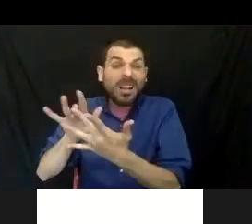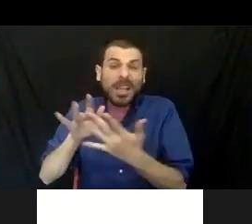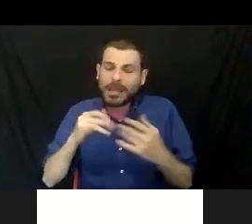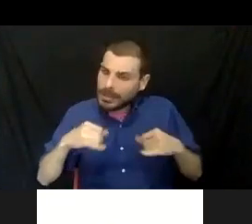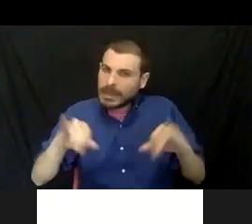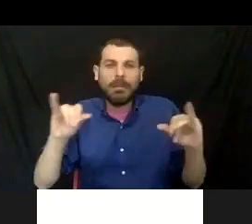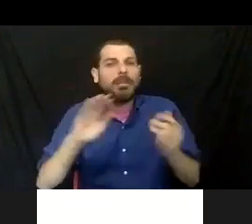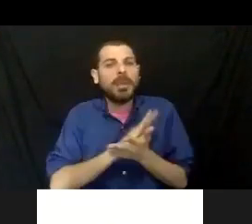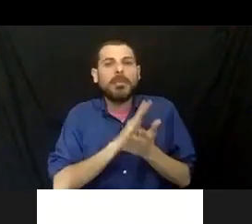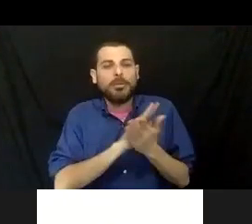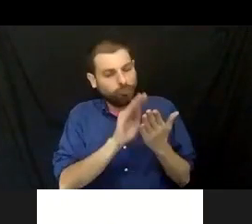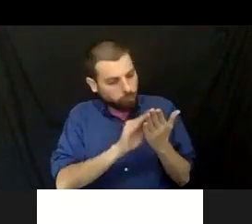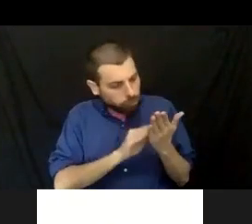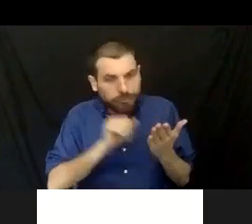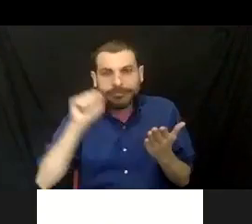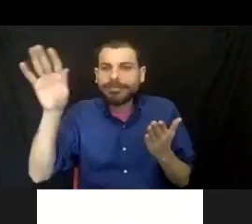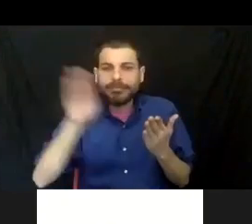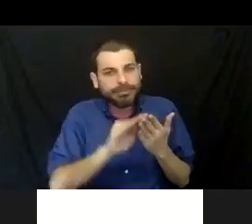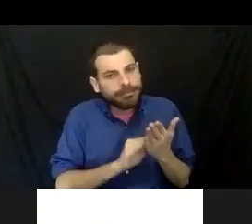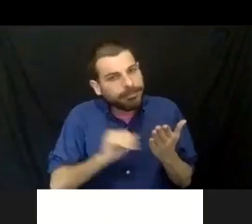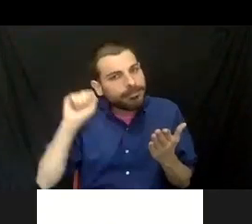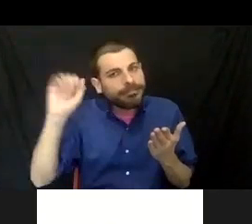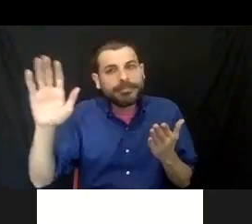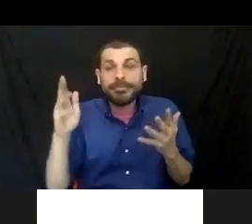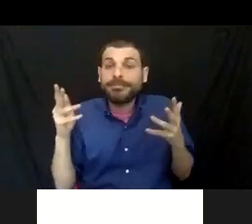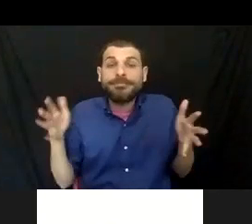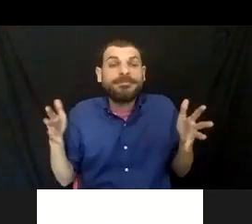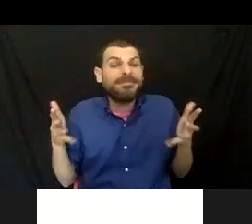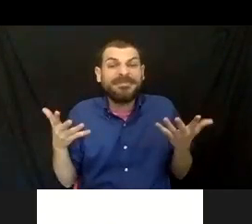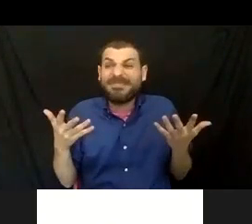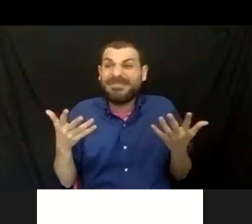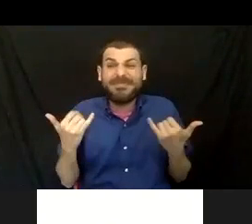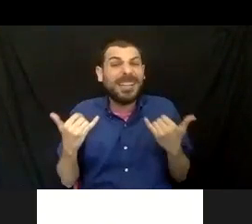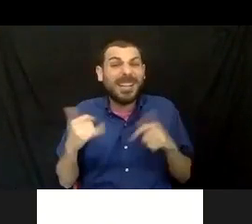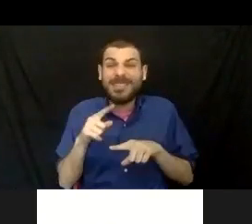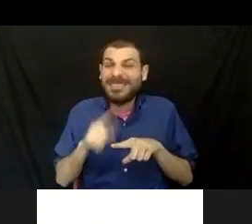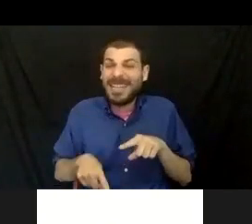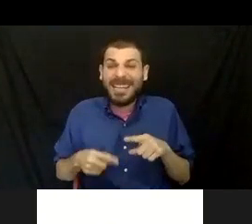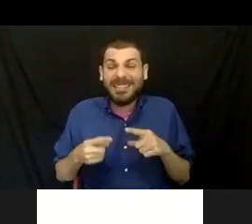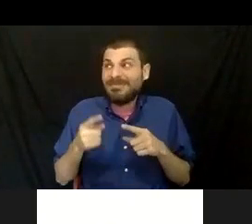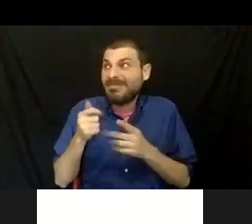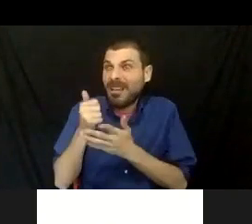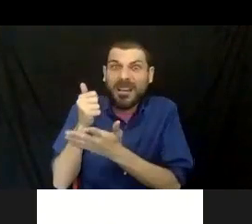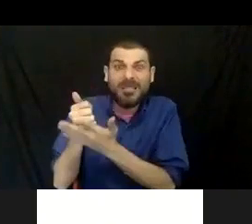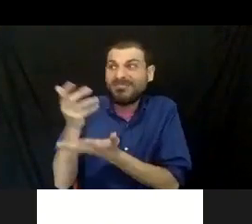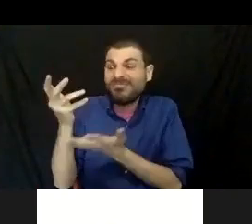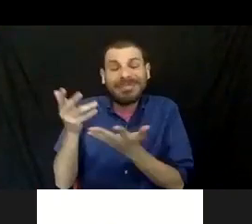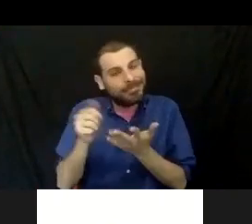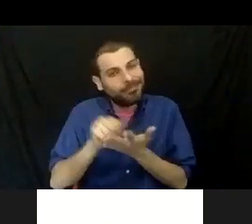And that's all that you really can do at this point in light of those delays.